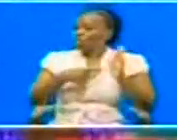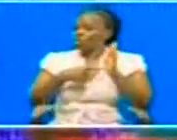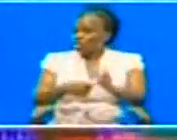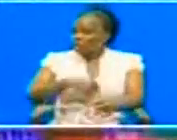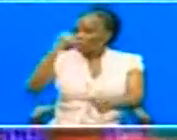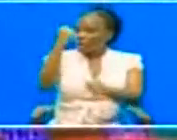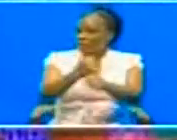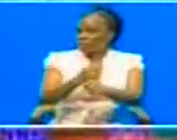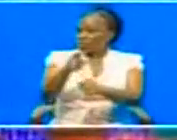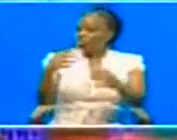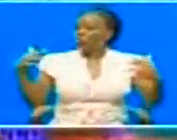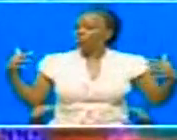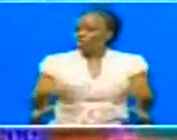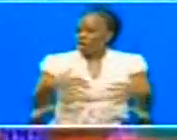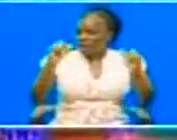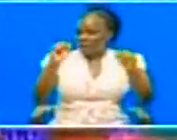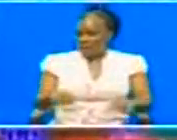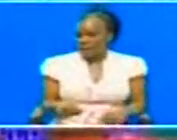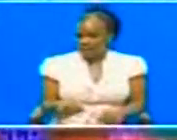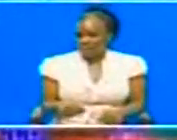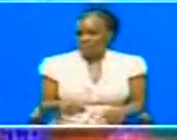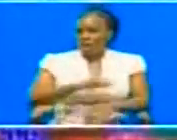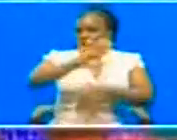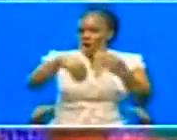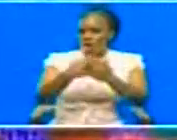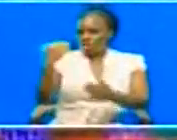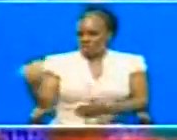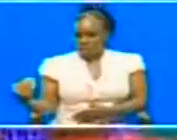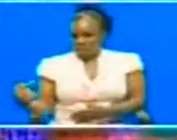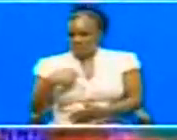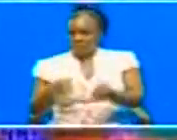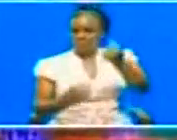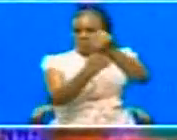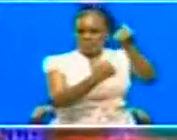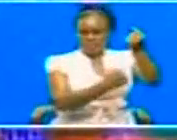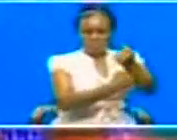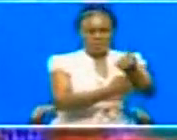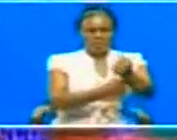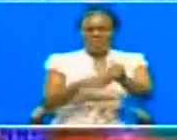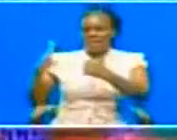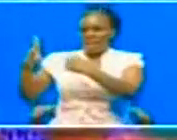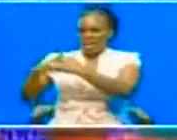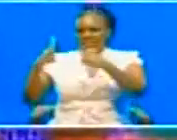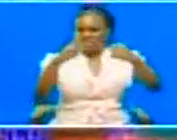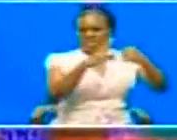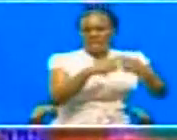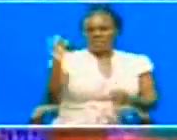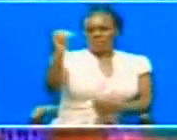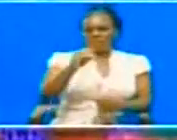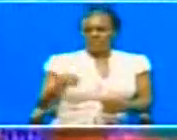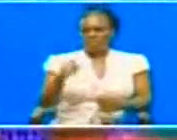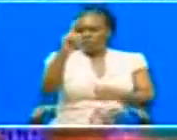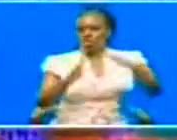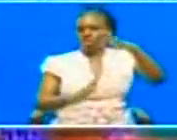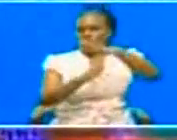of our children who perform in school, all the children that I sponsor, almost 99% of them come in the first five